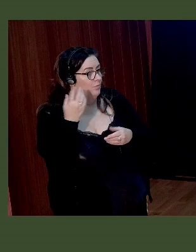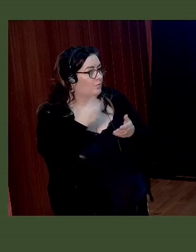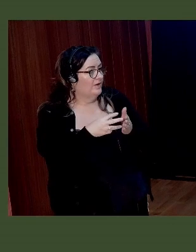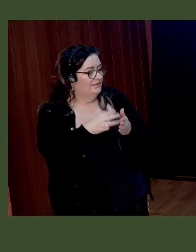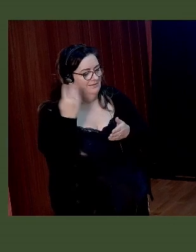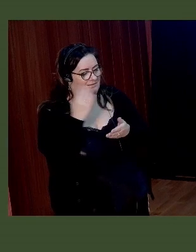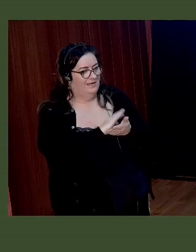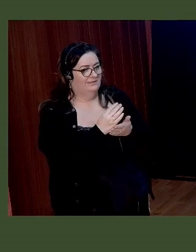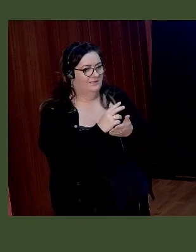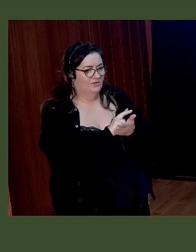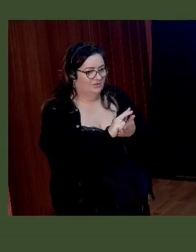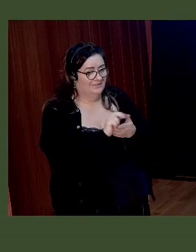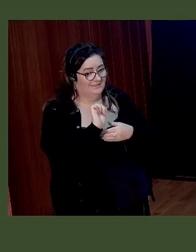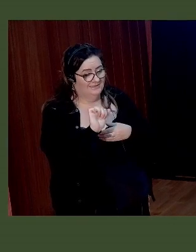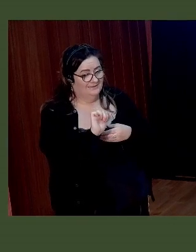1913.